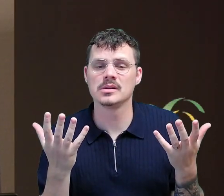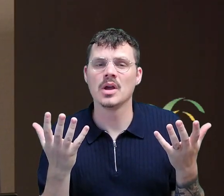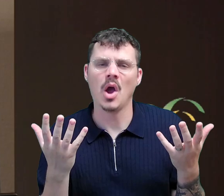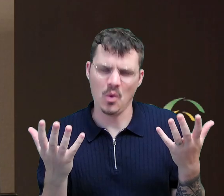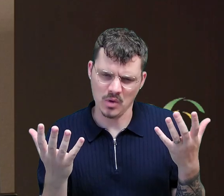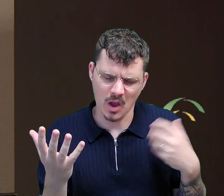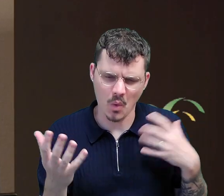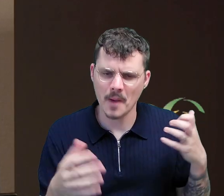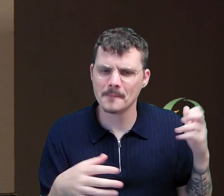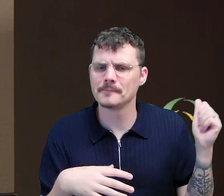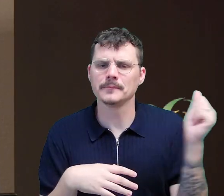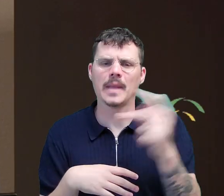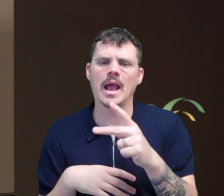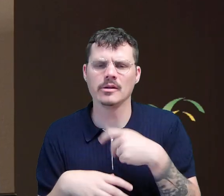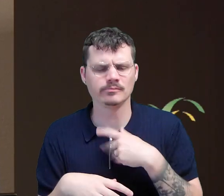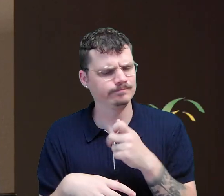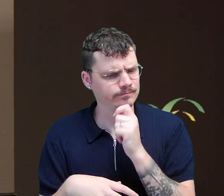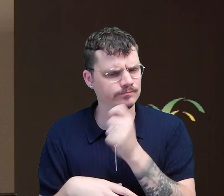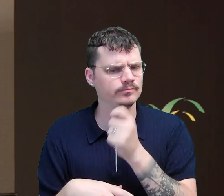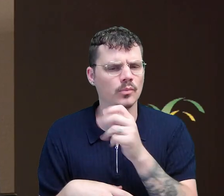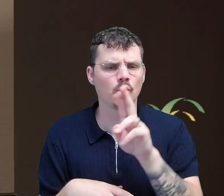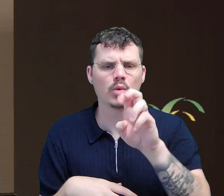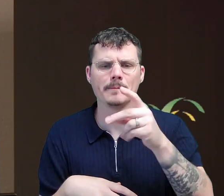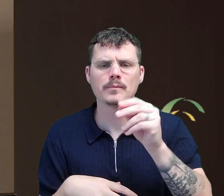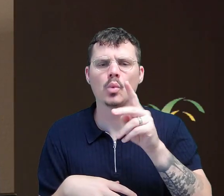go back to being a reporter.